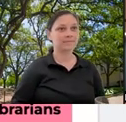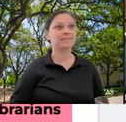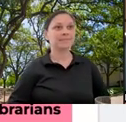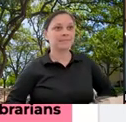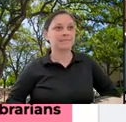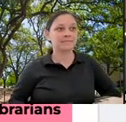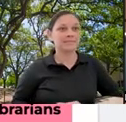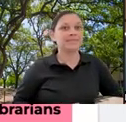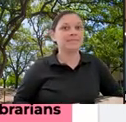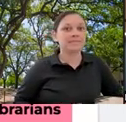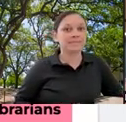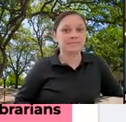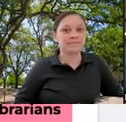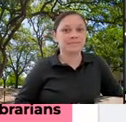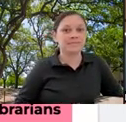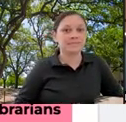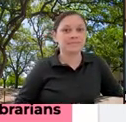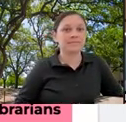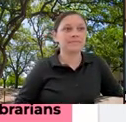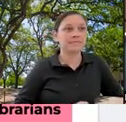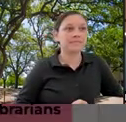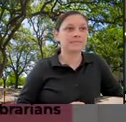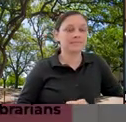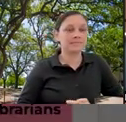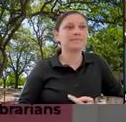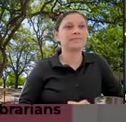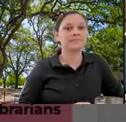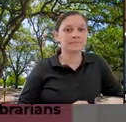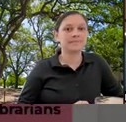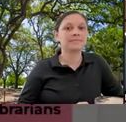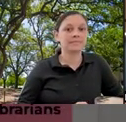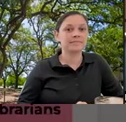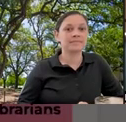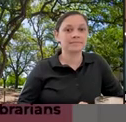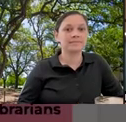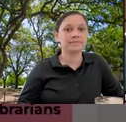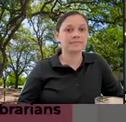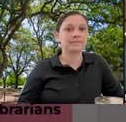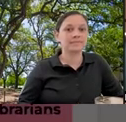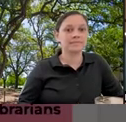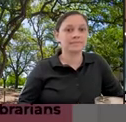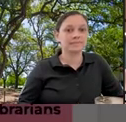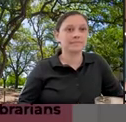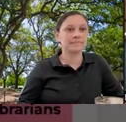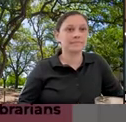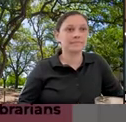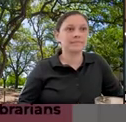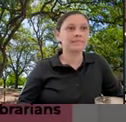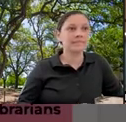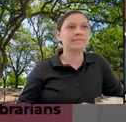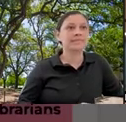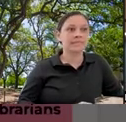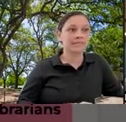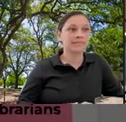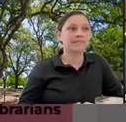you have these different people who are out there putting out videos about this is how you do this, this is how you whatever. I think those are both coming